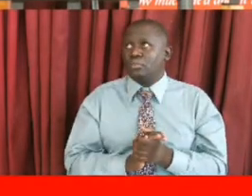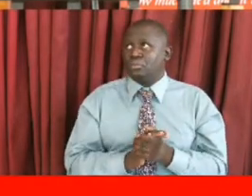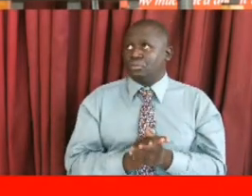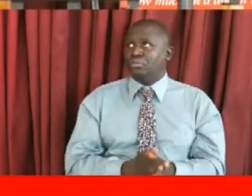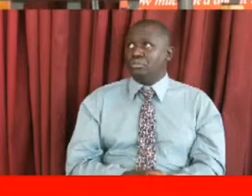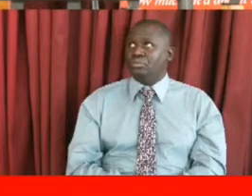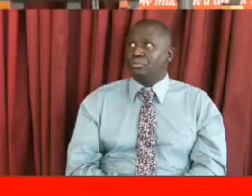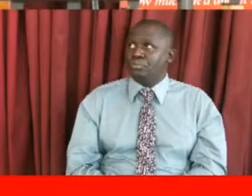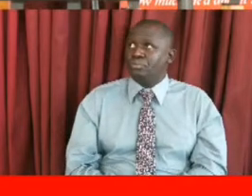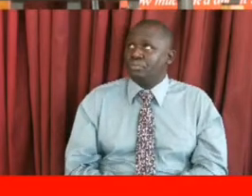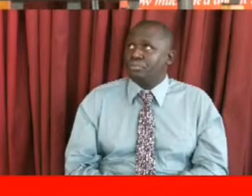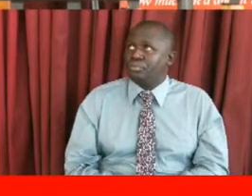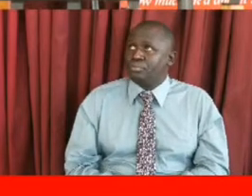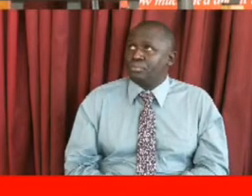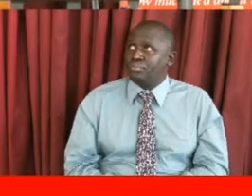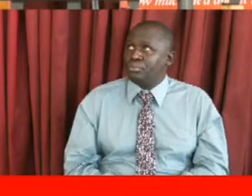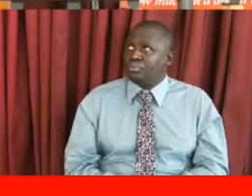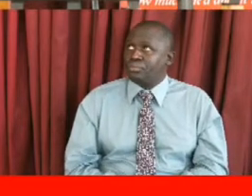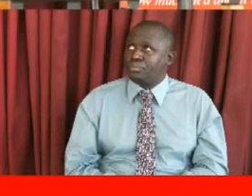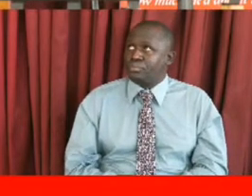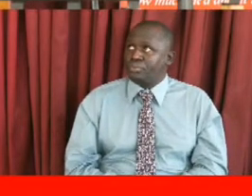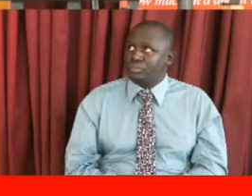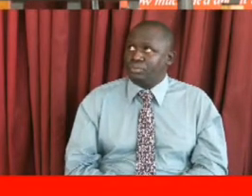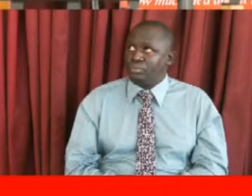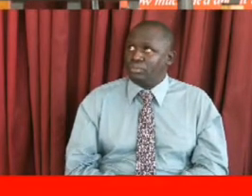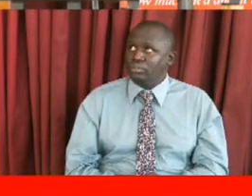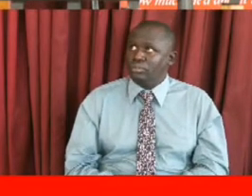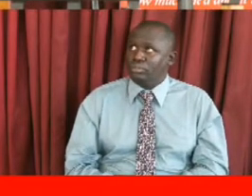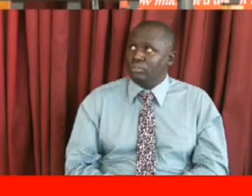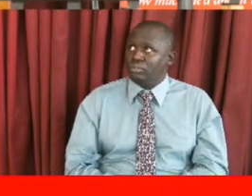manifest hallelu hallelujah